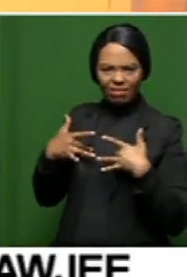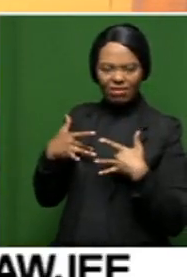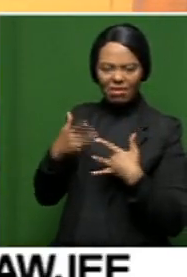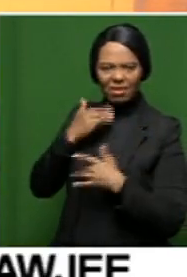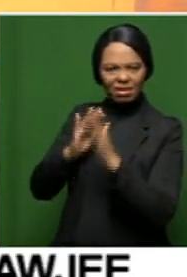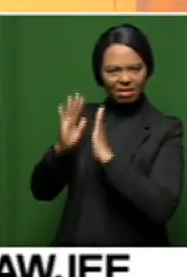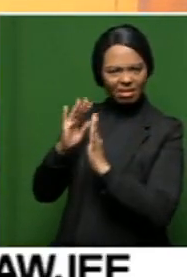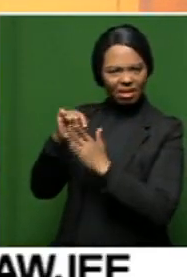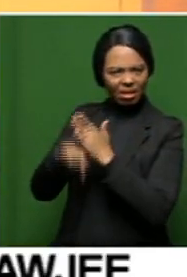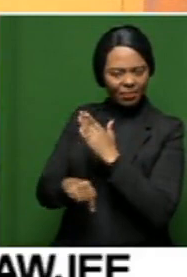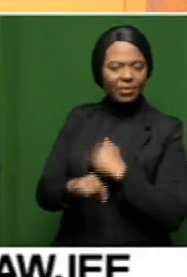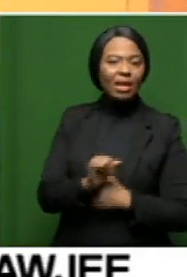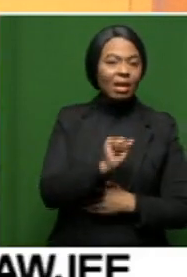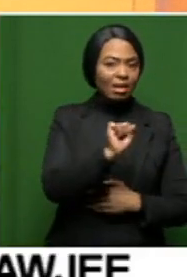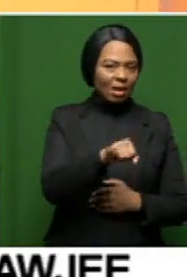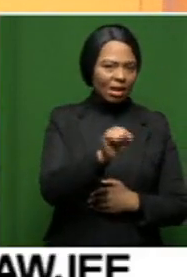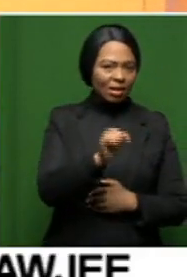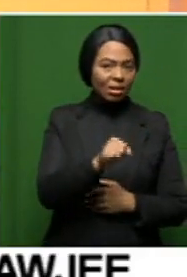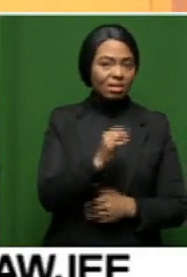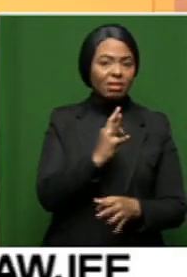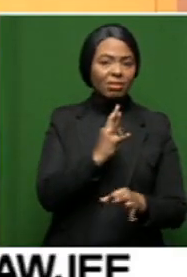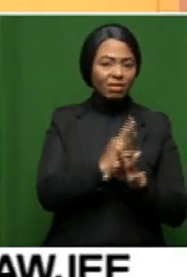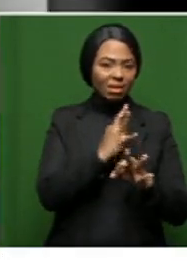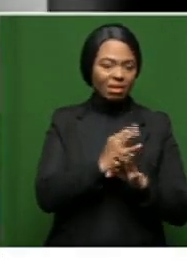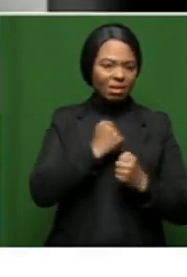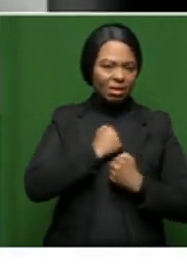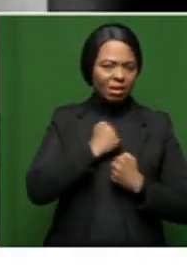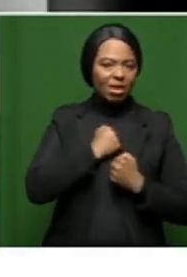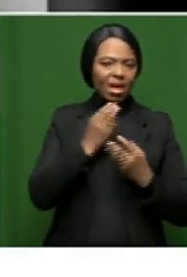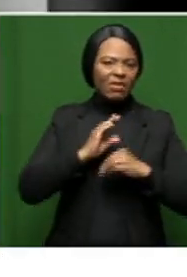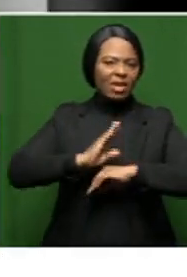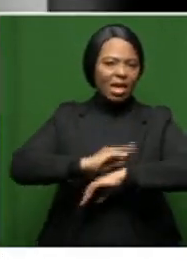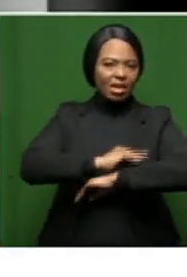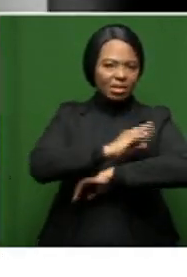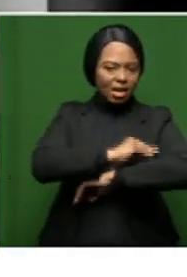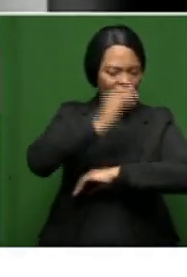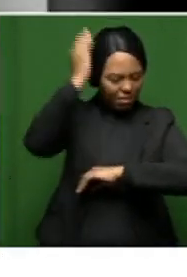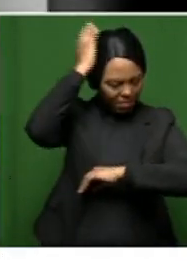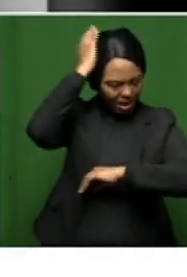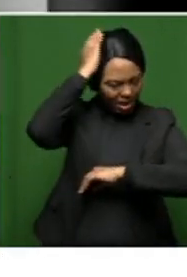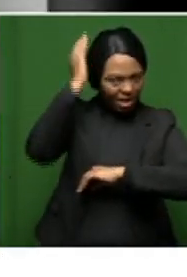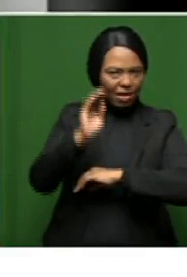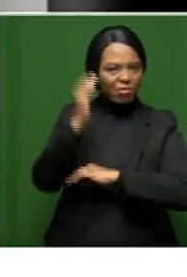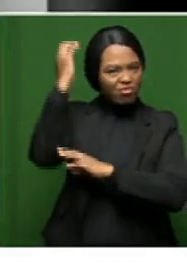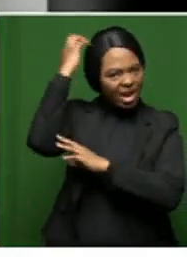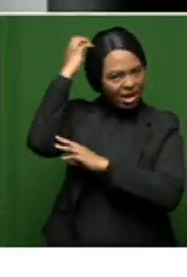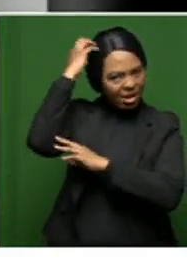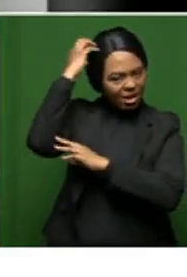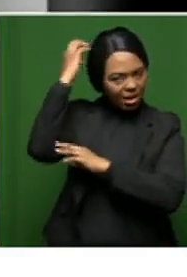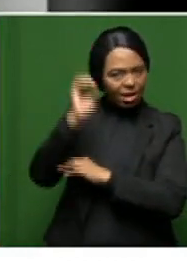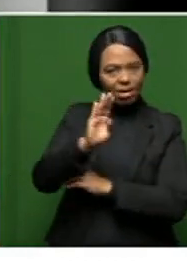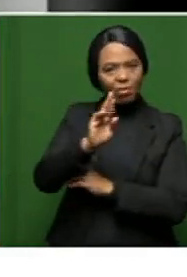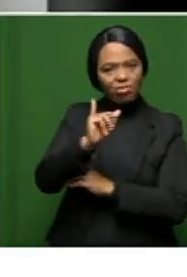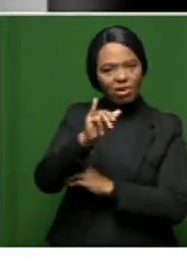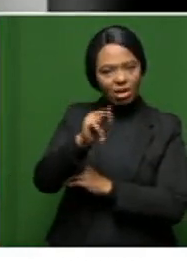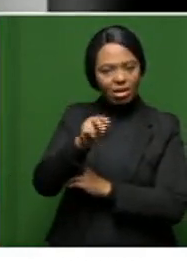Yeah, so my dad had a brain tumor, and I'll let the readers learn more about that from the book.